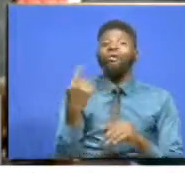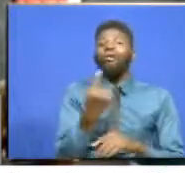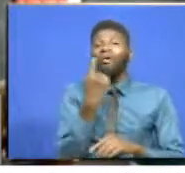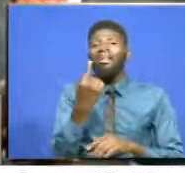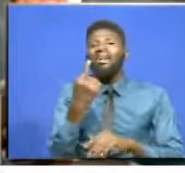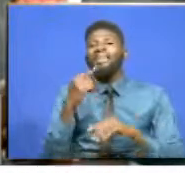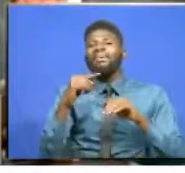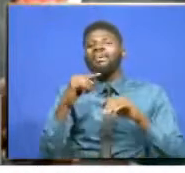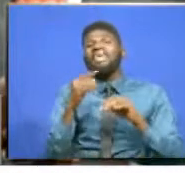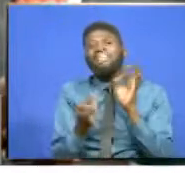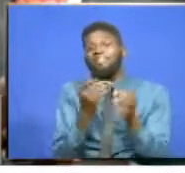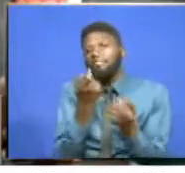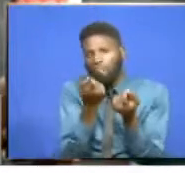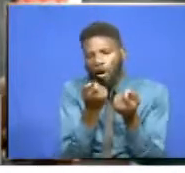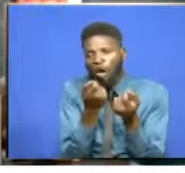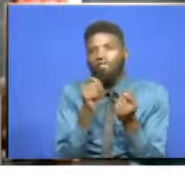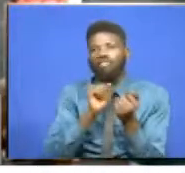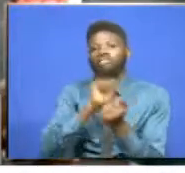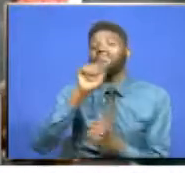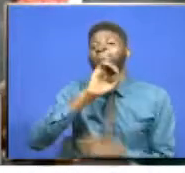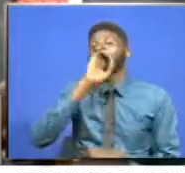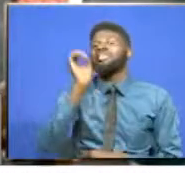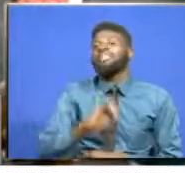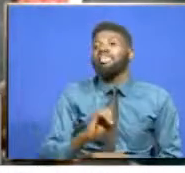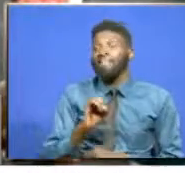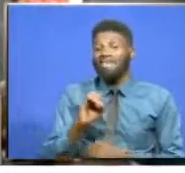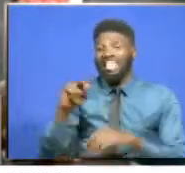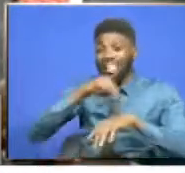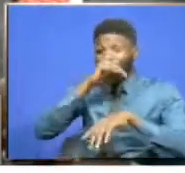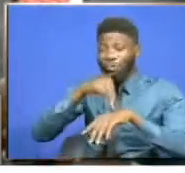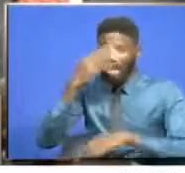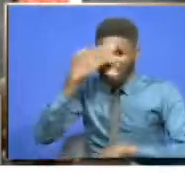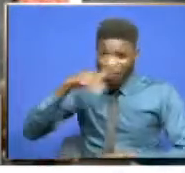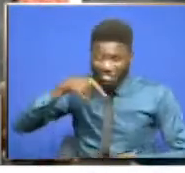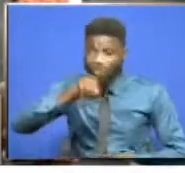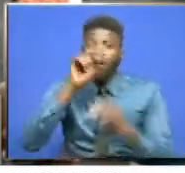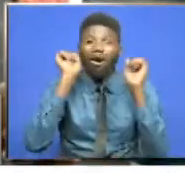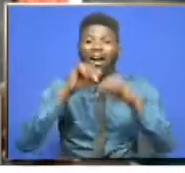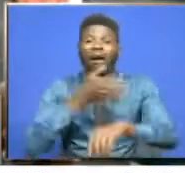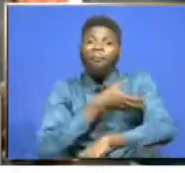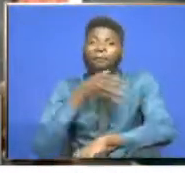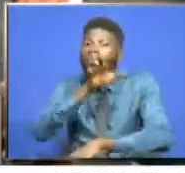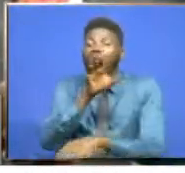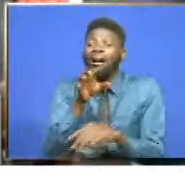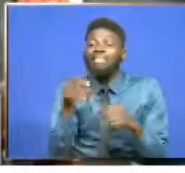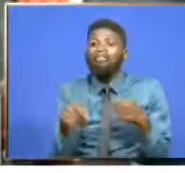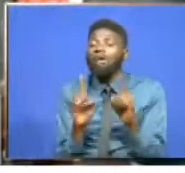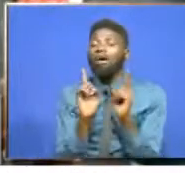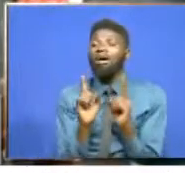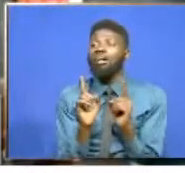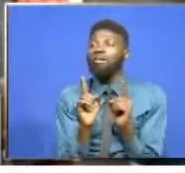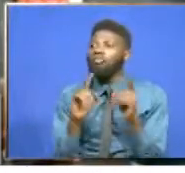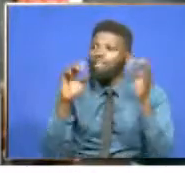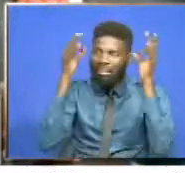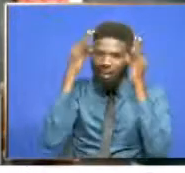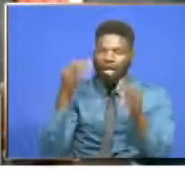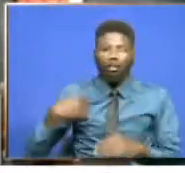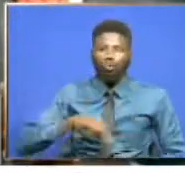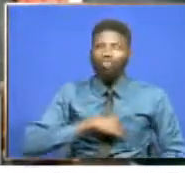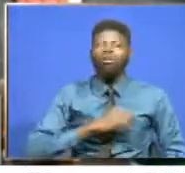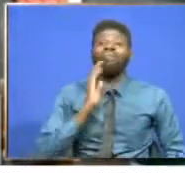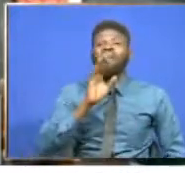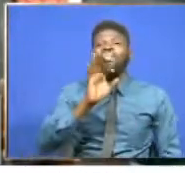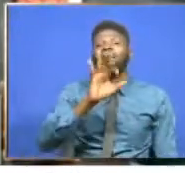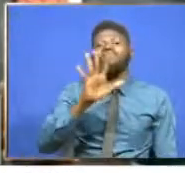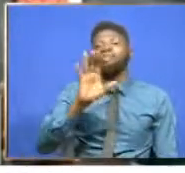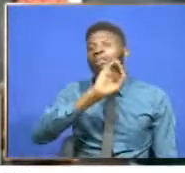county? If the National Assembly is empowered or empowers itself enough without interference to decide now we are going to give that 5%